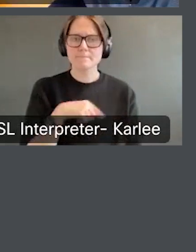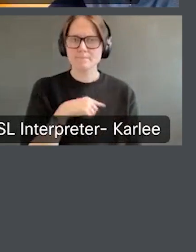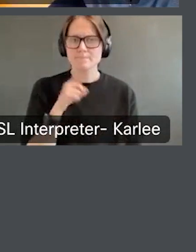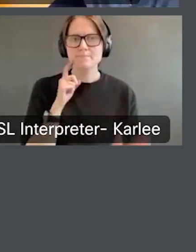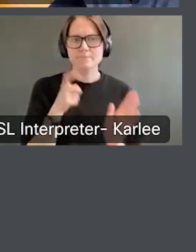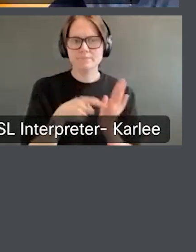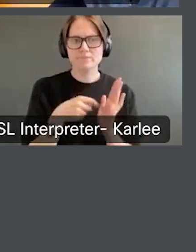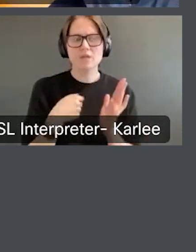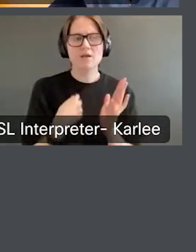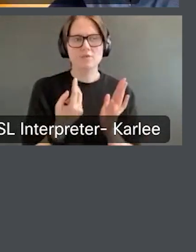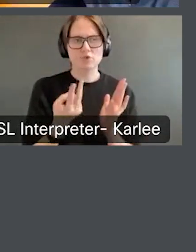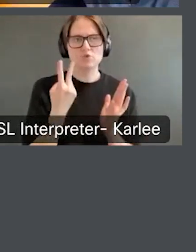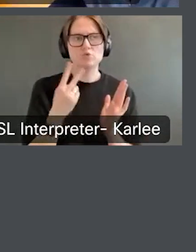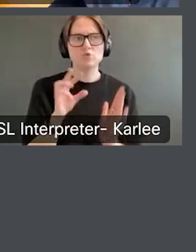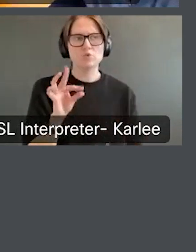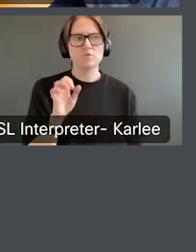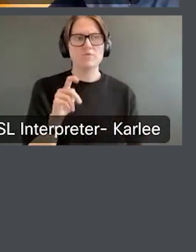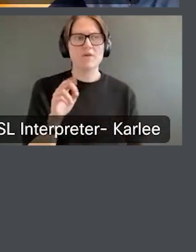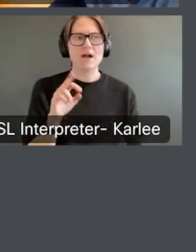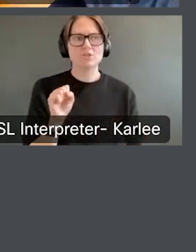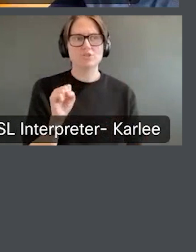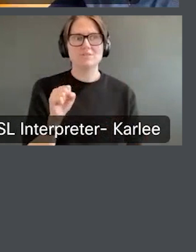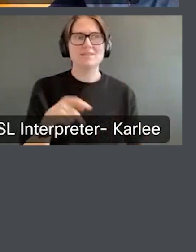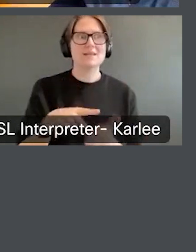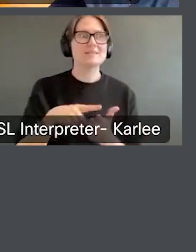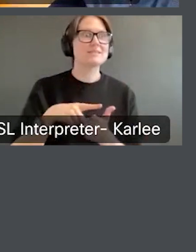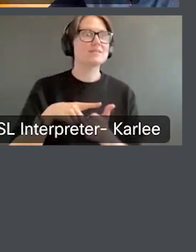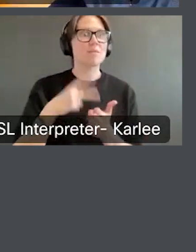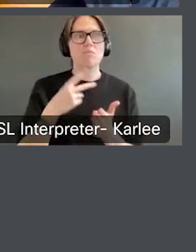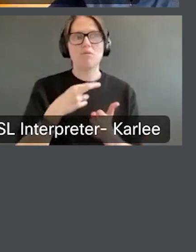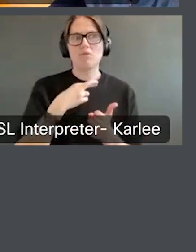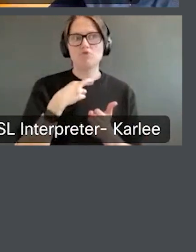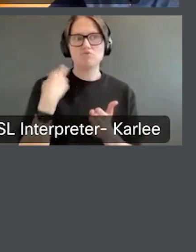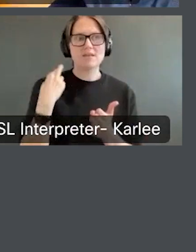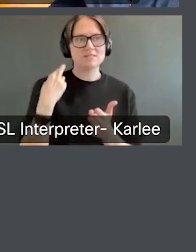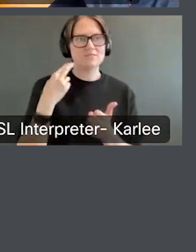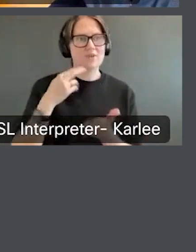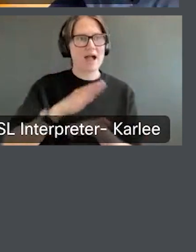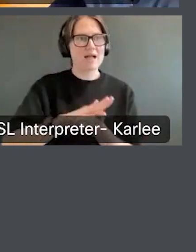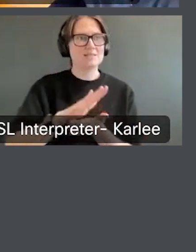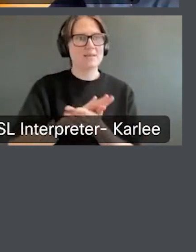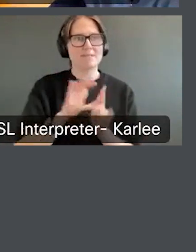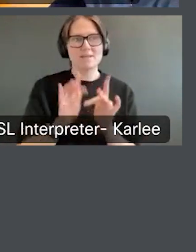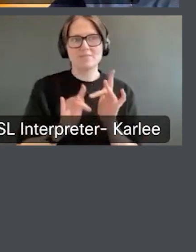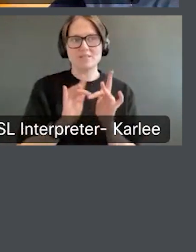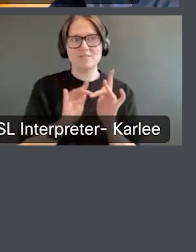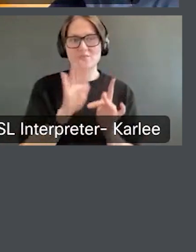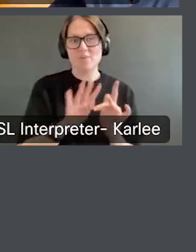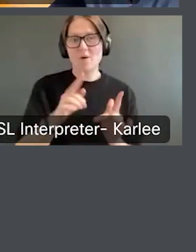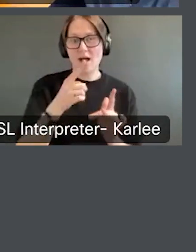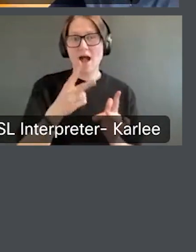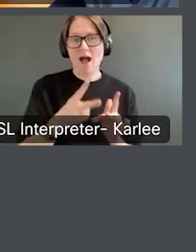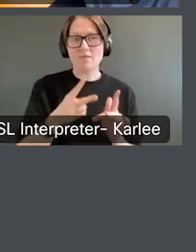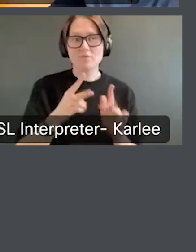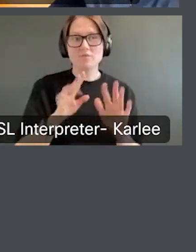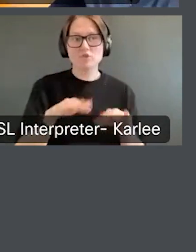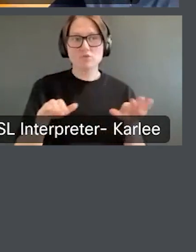the risk for academic deficits in about half of these children. Prematurity was